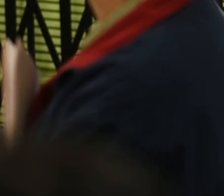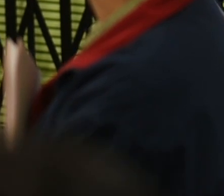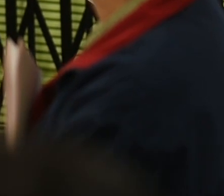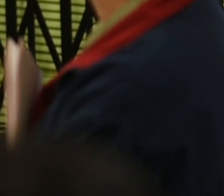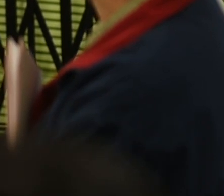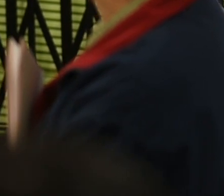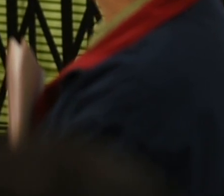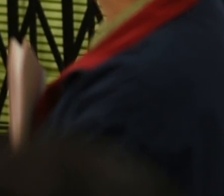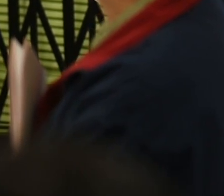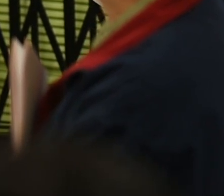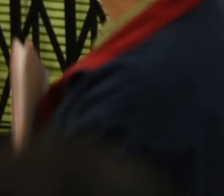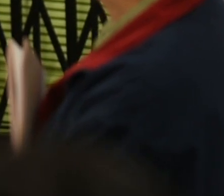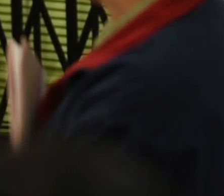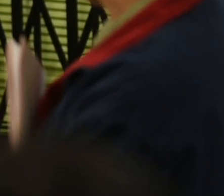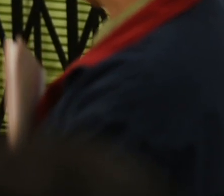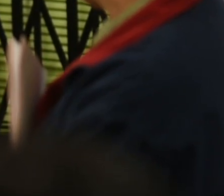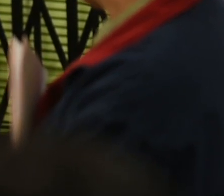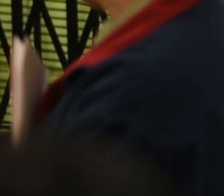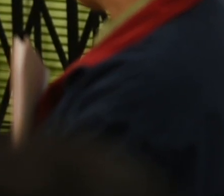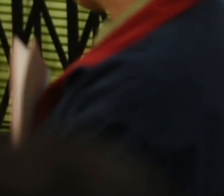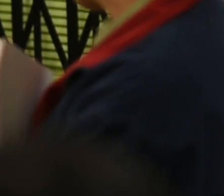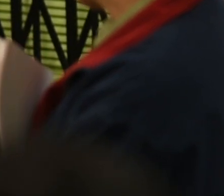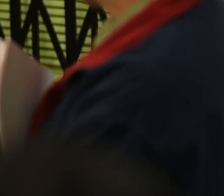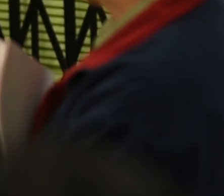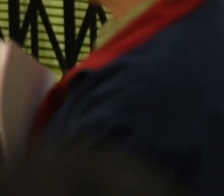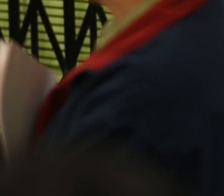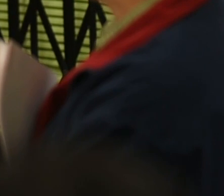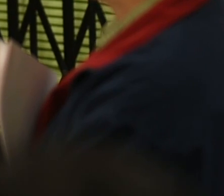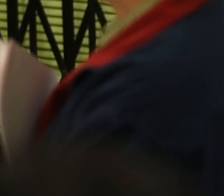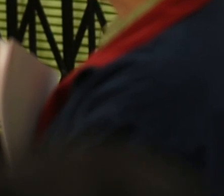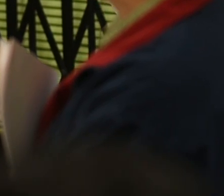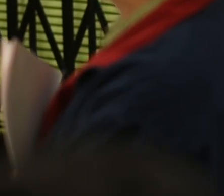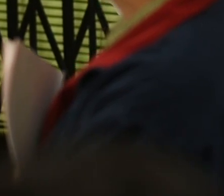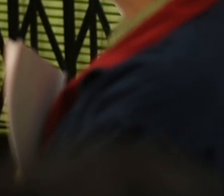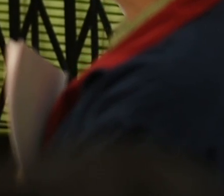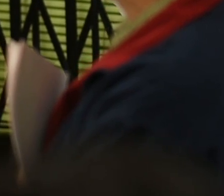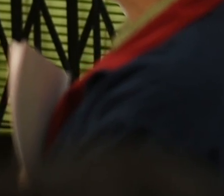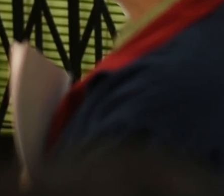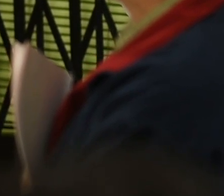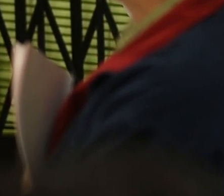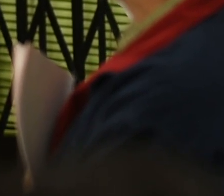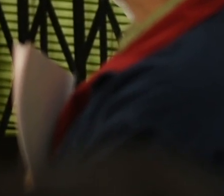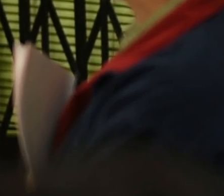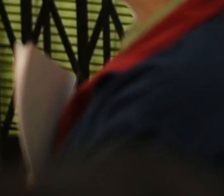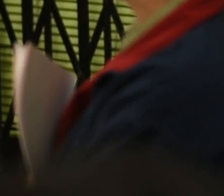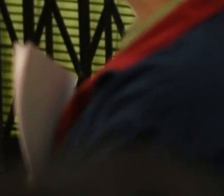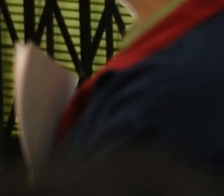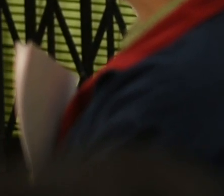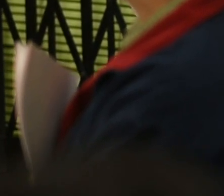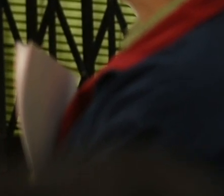build systems and connectivity across different departments, but also with our partners. And then I feel like eventually